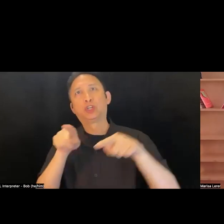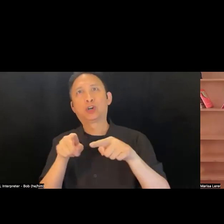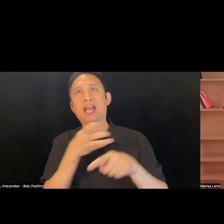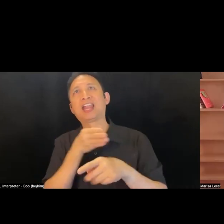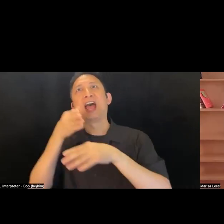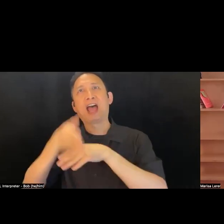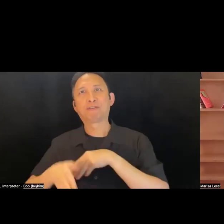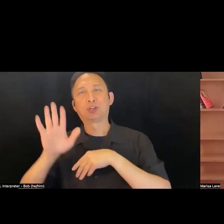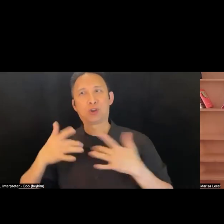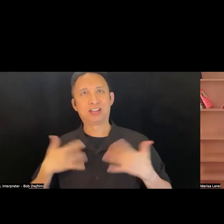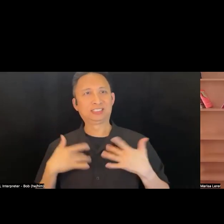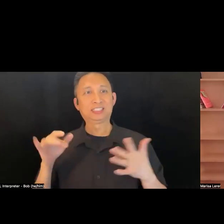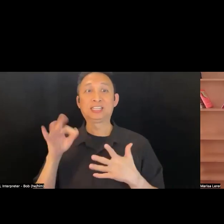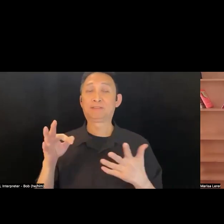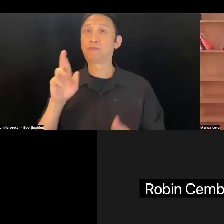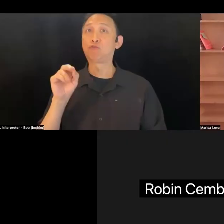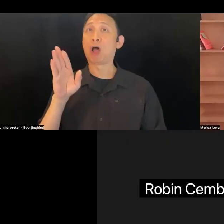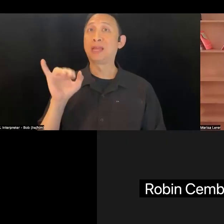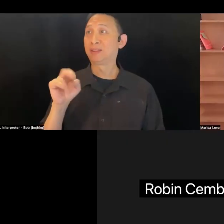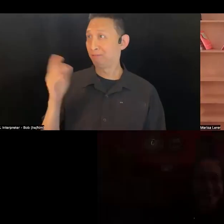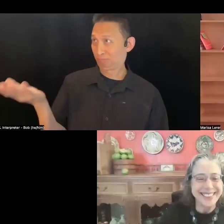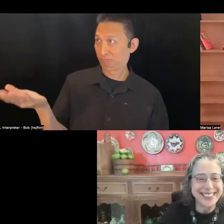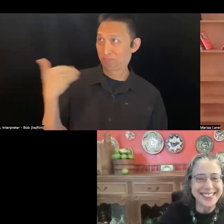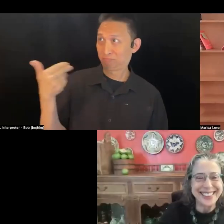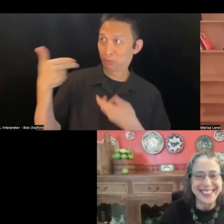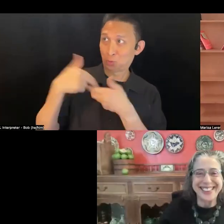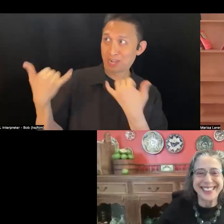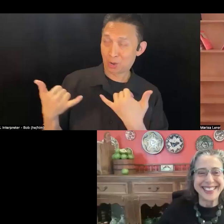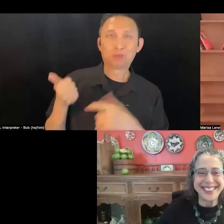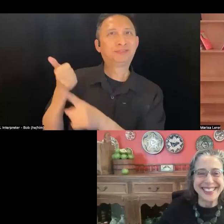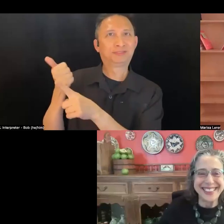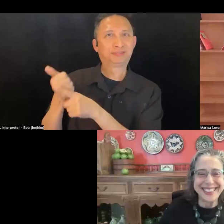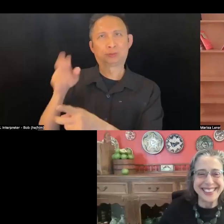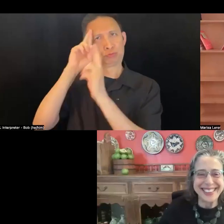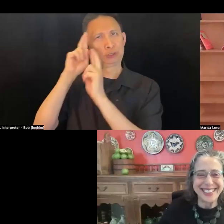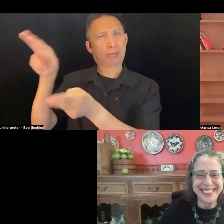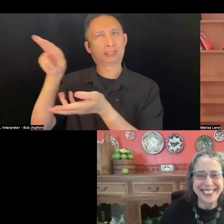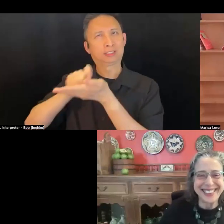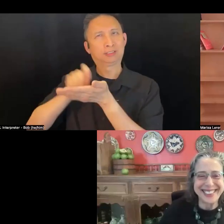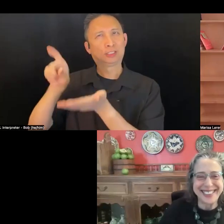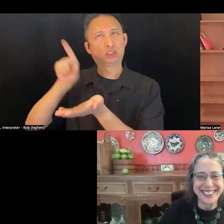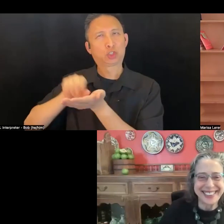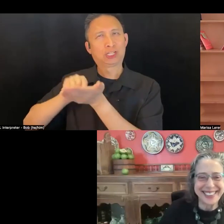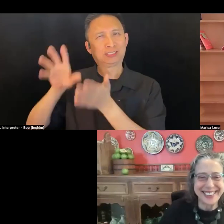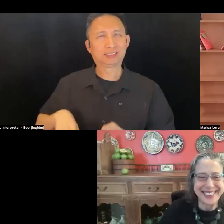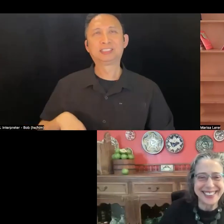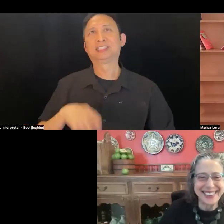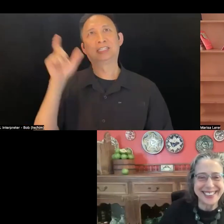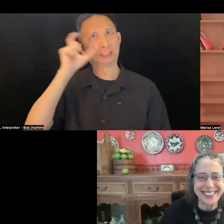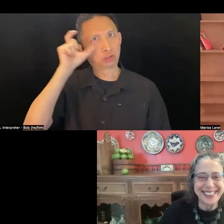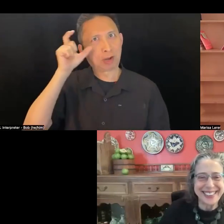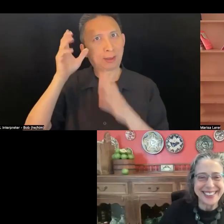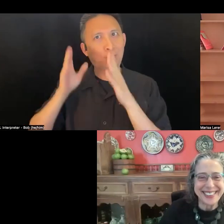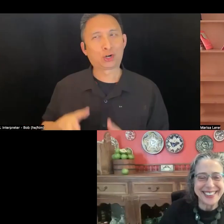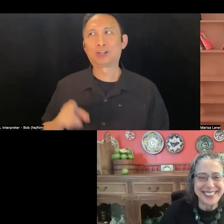Sembalist. If you'd like to turn on your camera, Robin. She is a respected journalist, influential Instagrammer, and the former